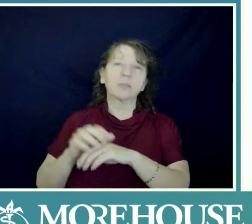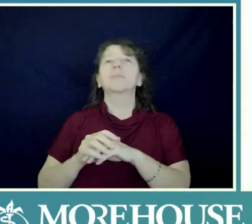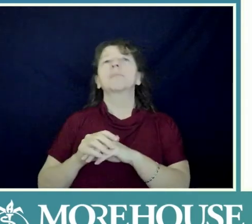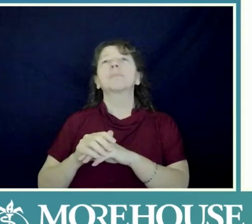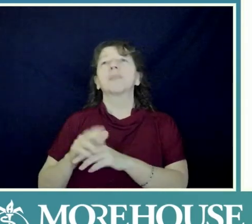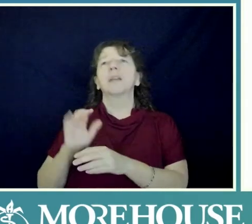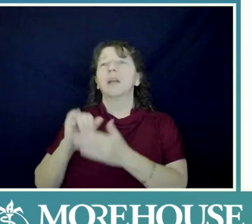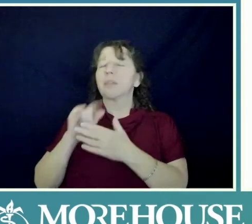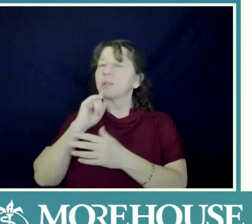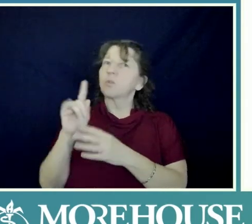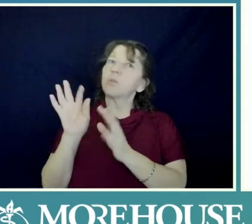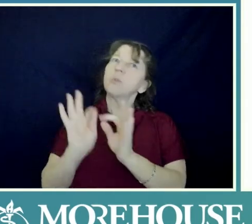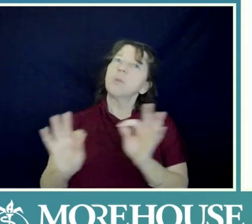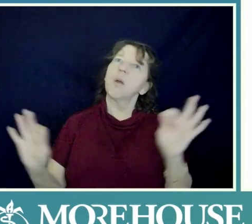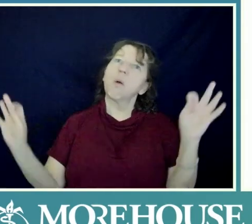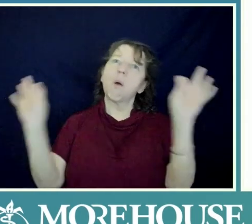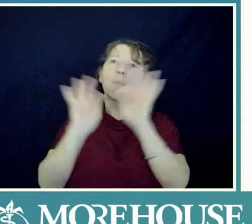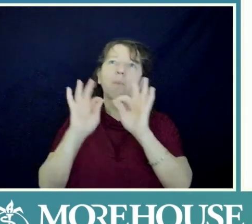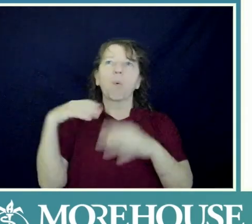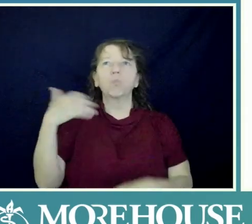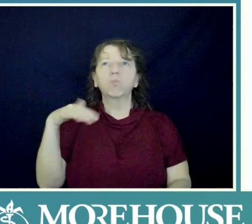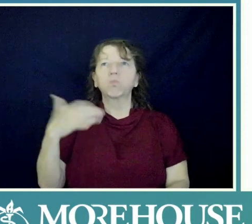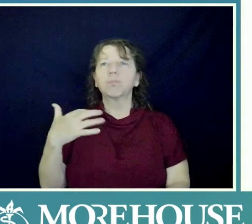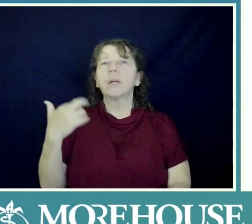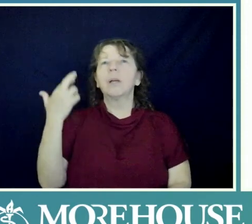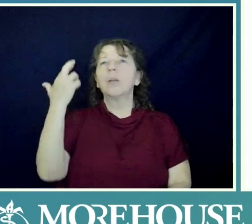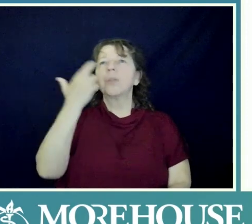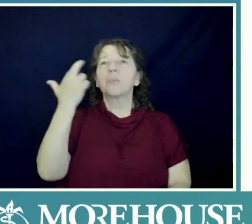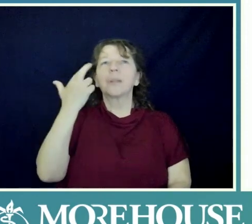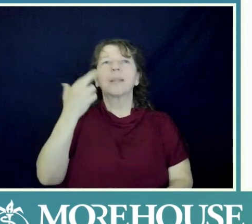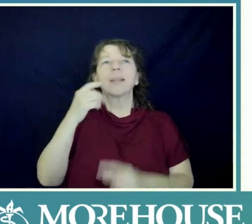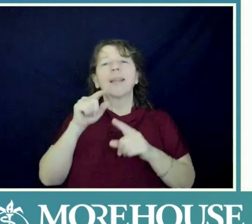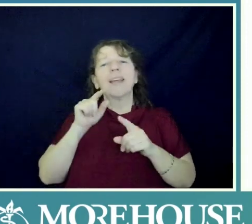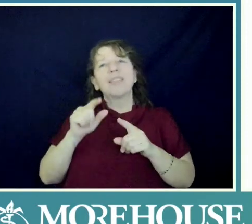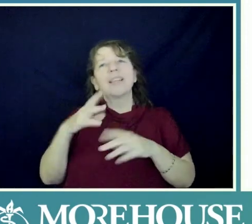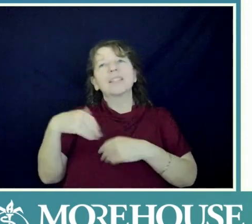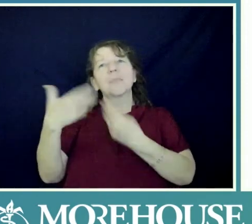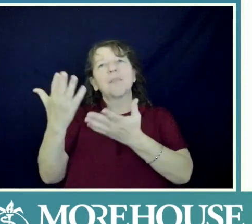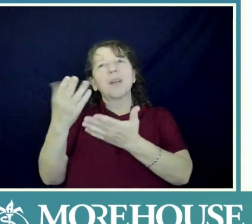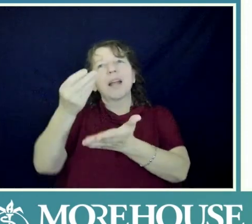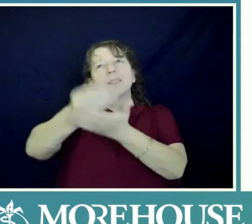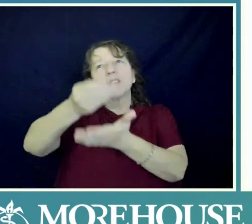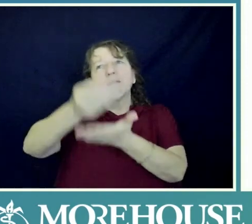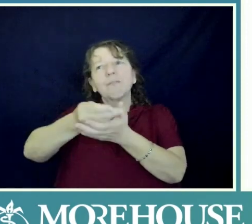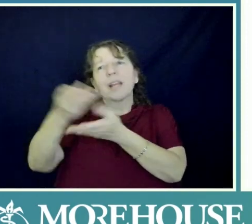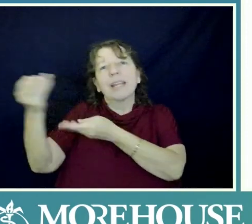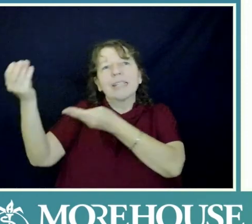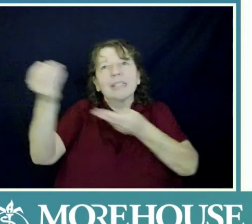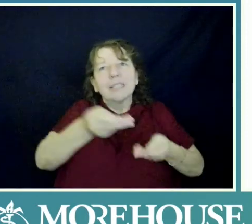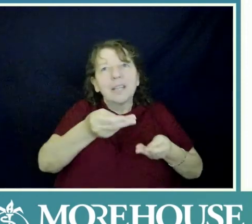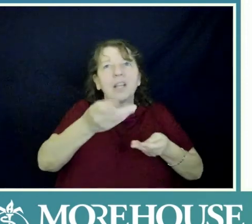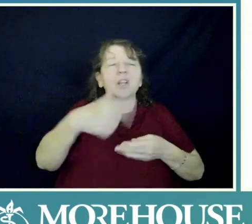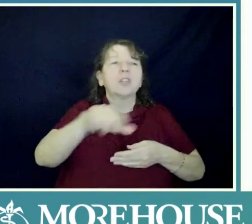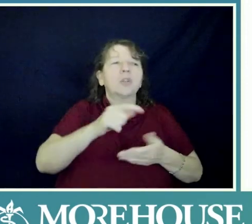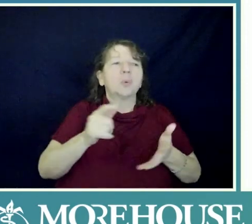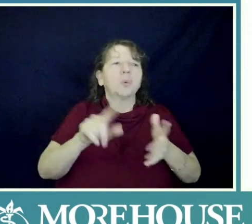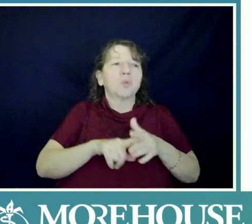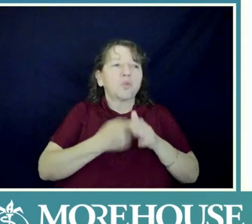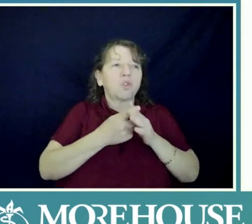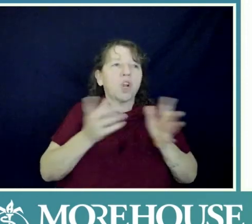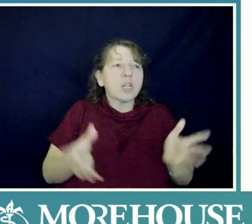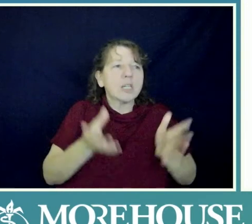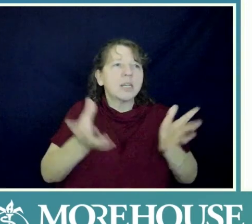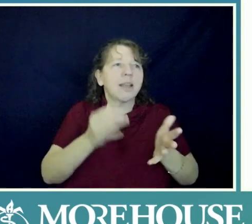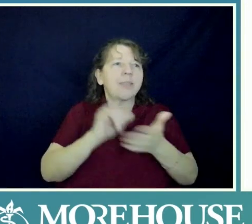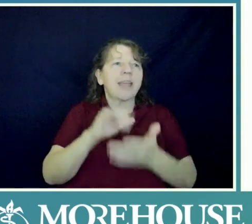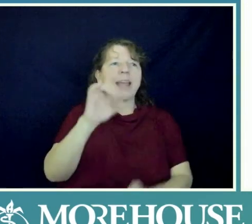important because this provides that source of funding to generate the preliminary data that is